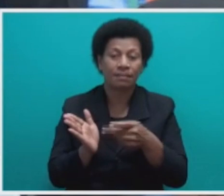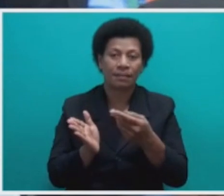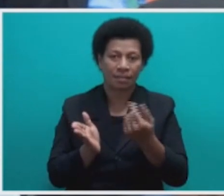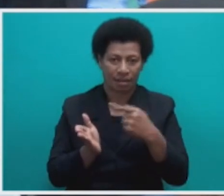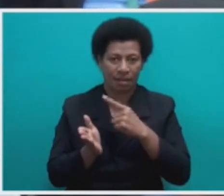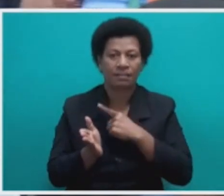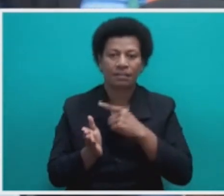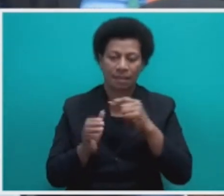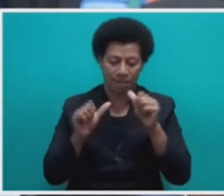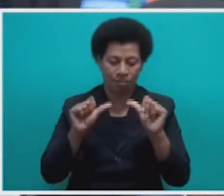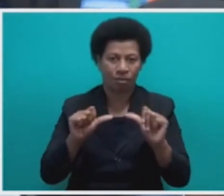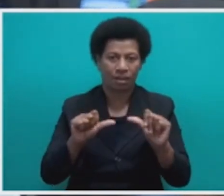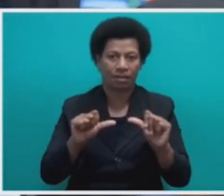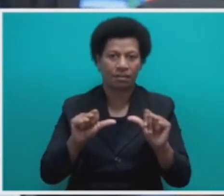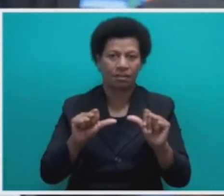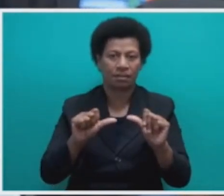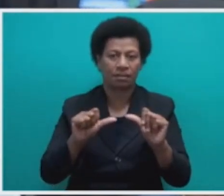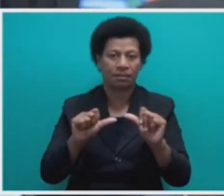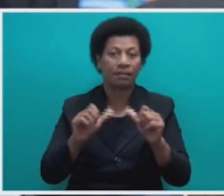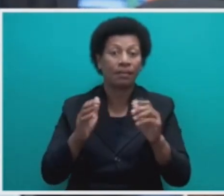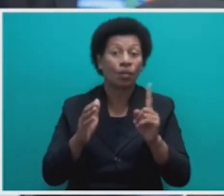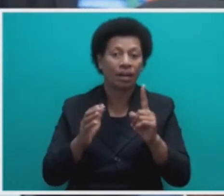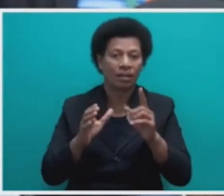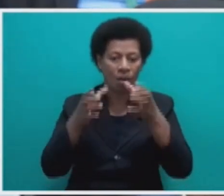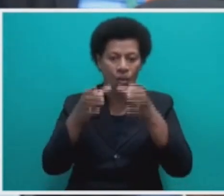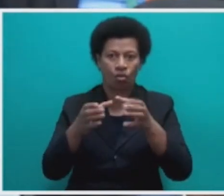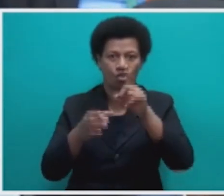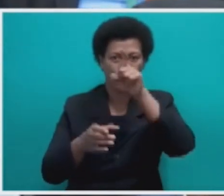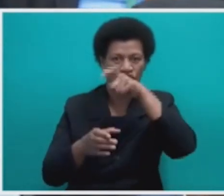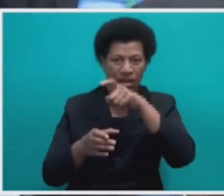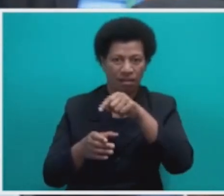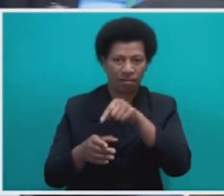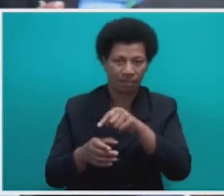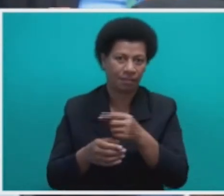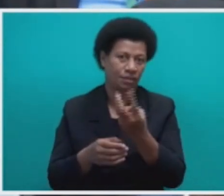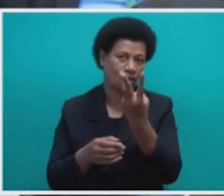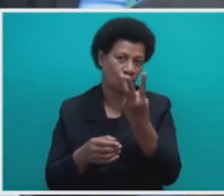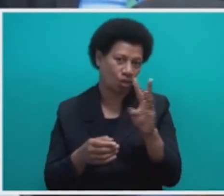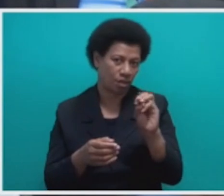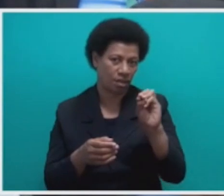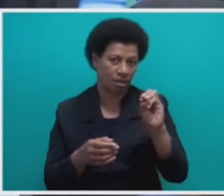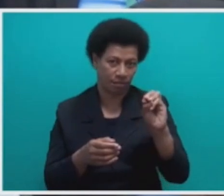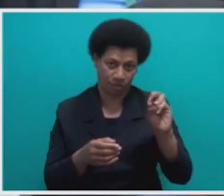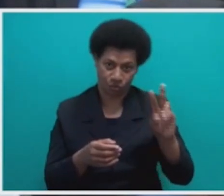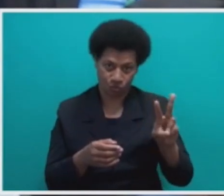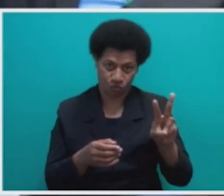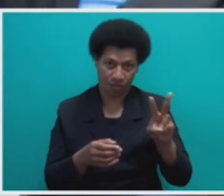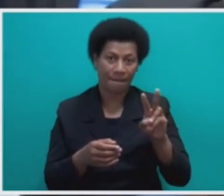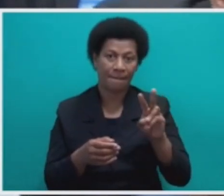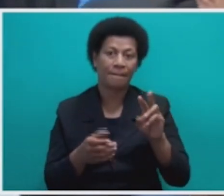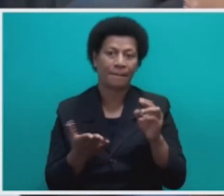of protection for the whole chicken, which is about 42%, 32% fiscal duty, plus